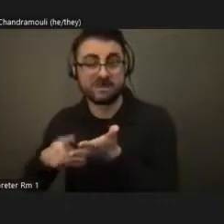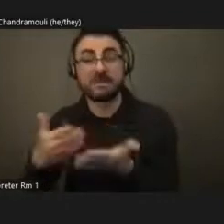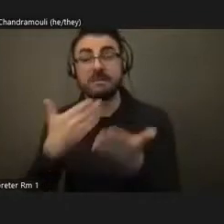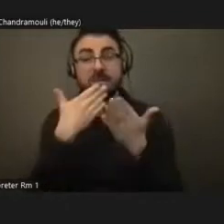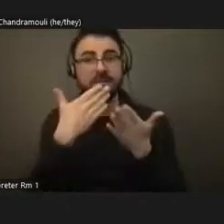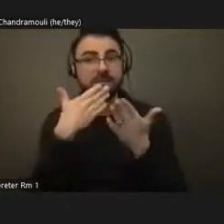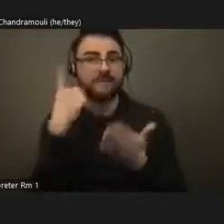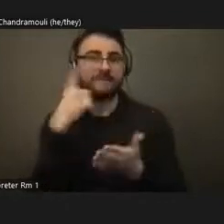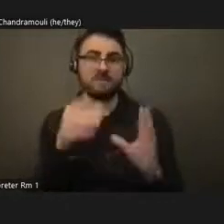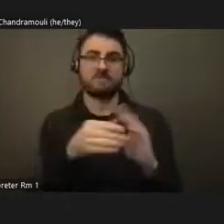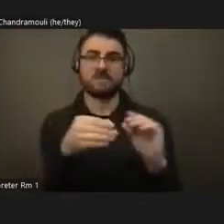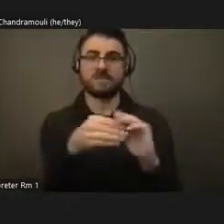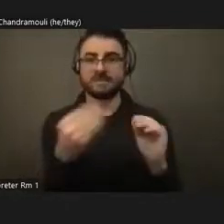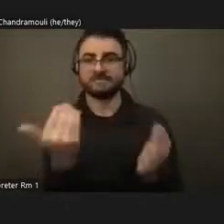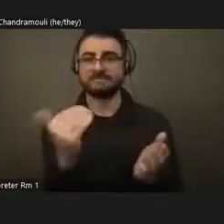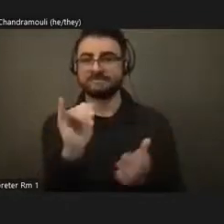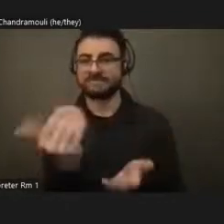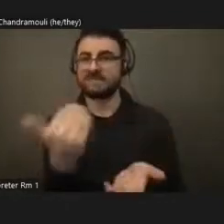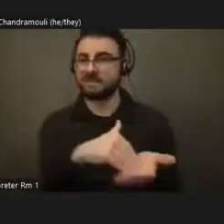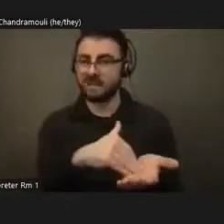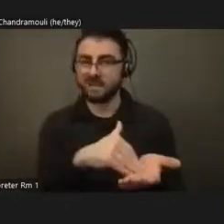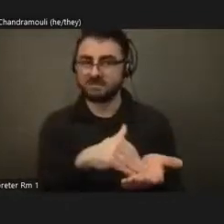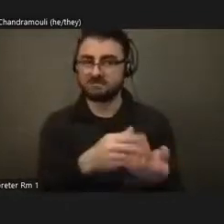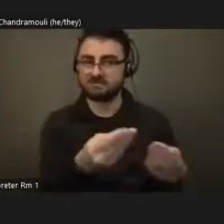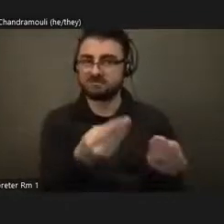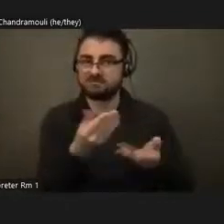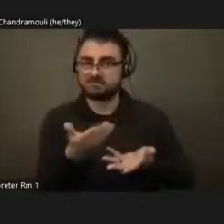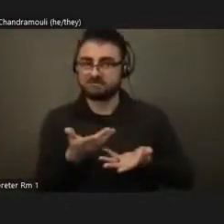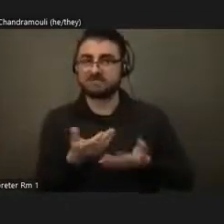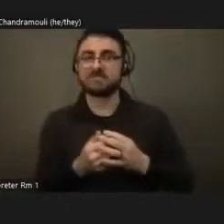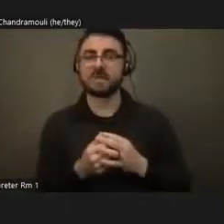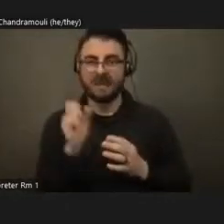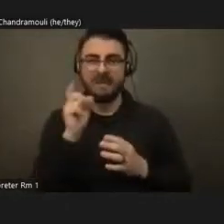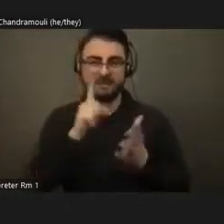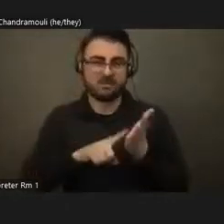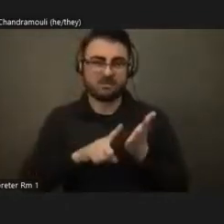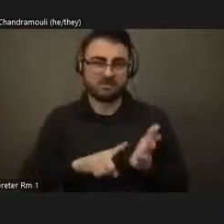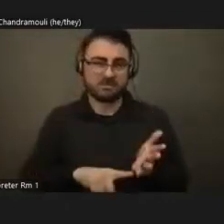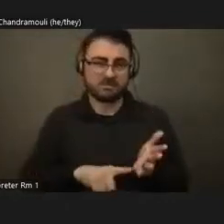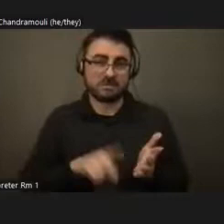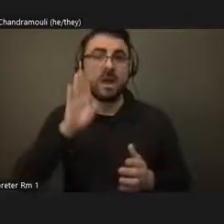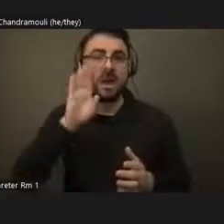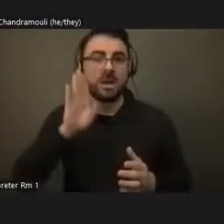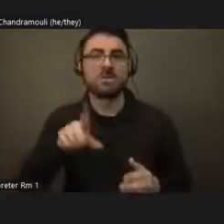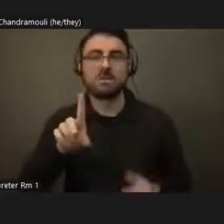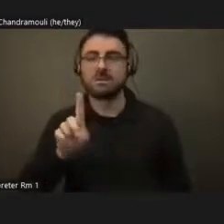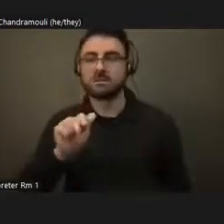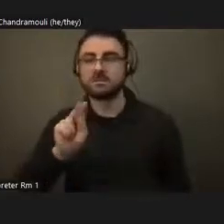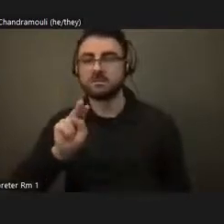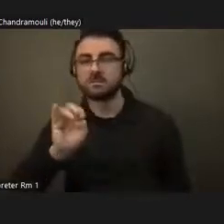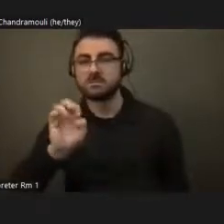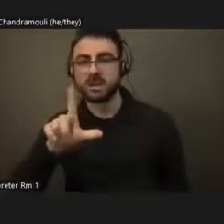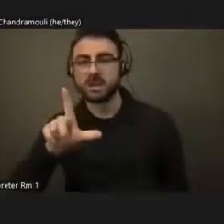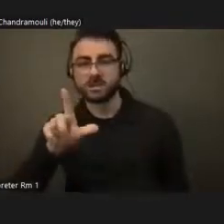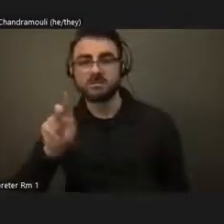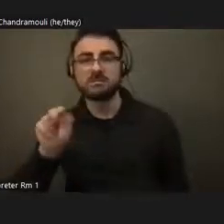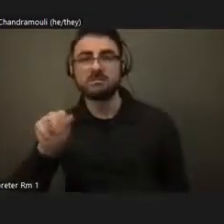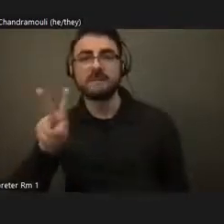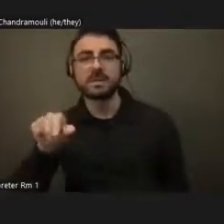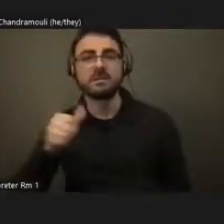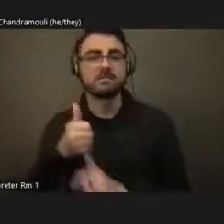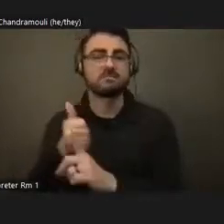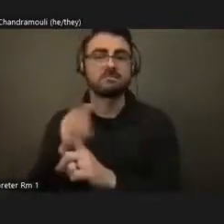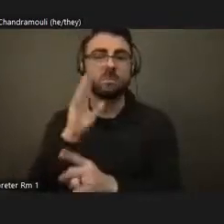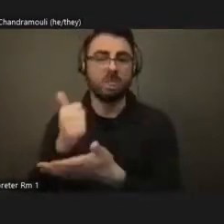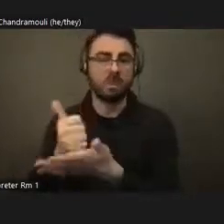forward again, and I'll have to find that information. I know Daniel will help me and revisit that.